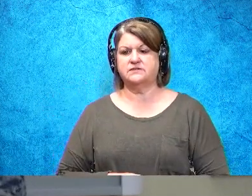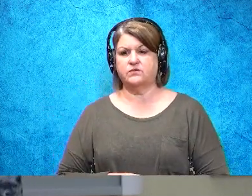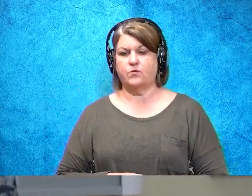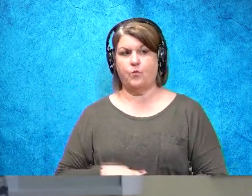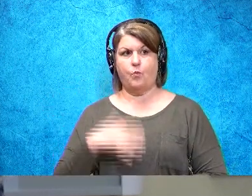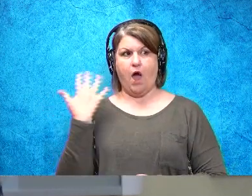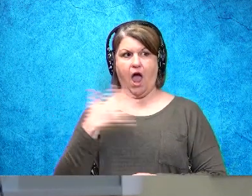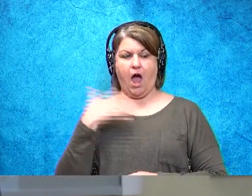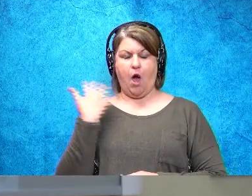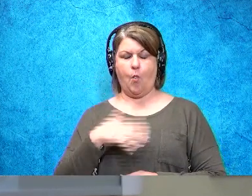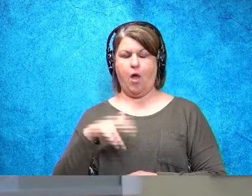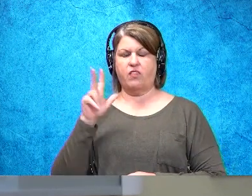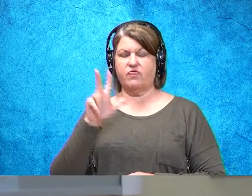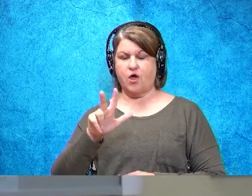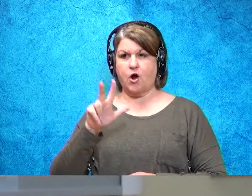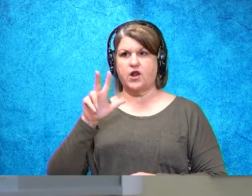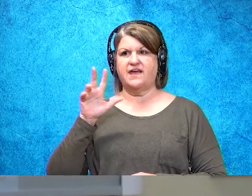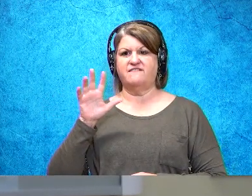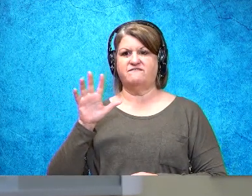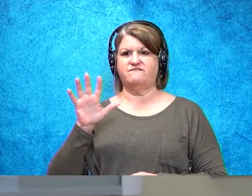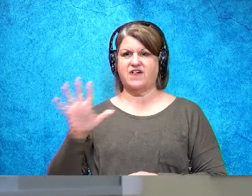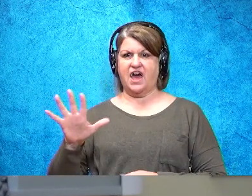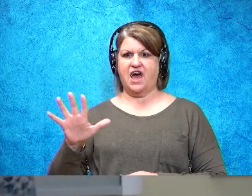Wow, 35 ones.